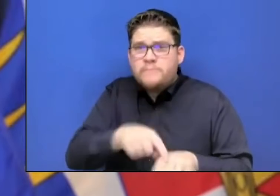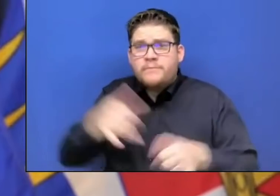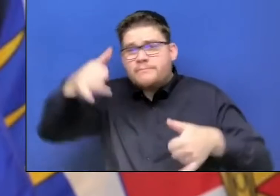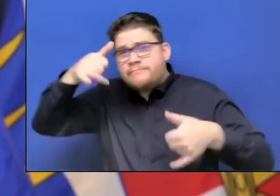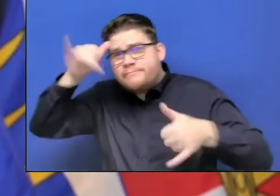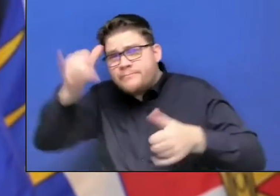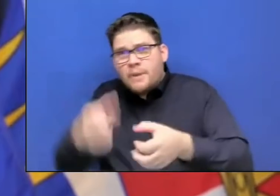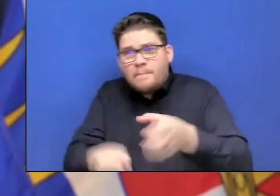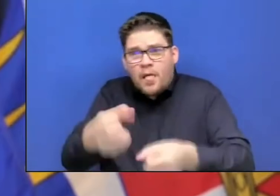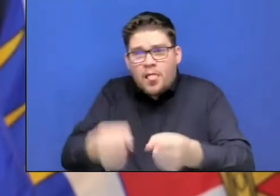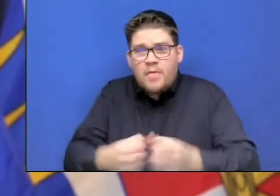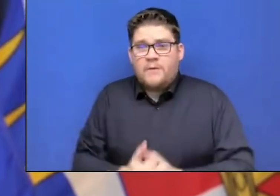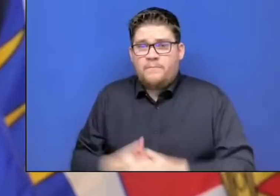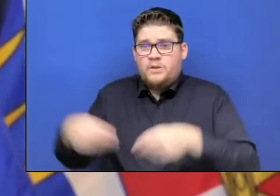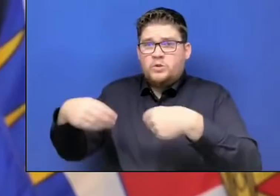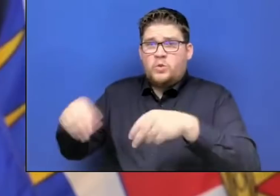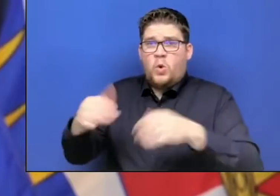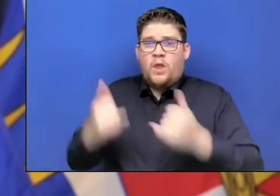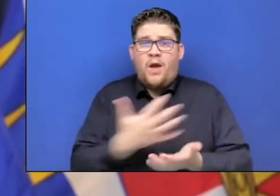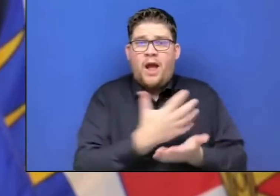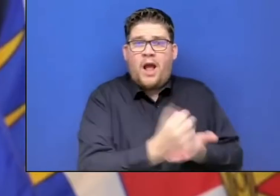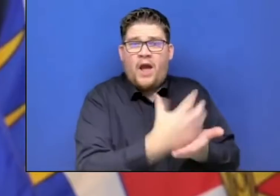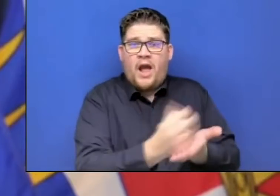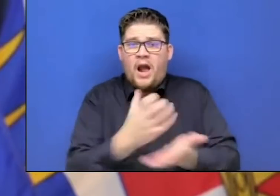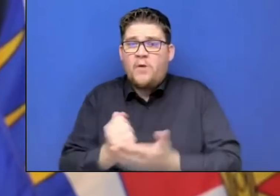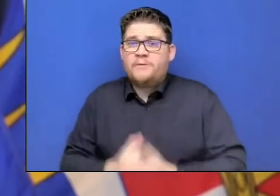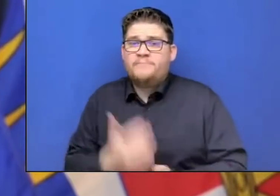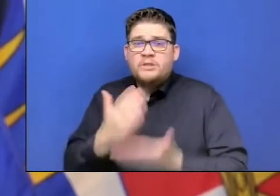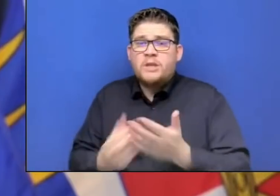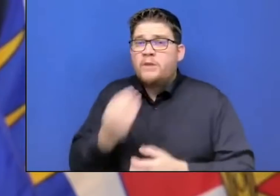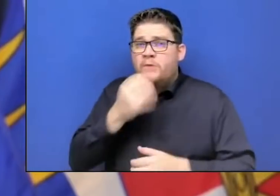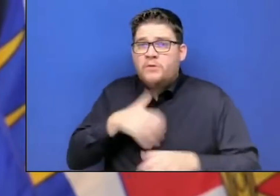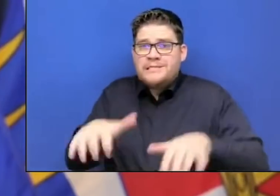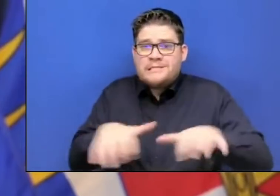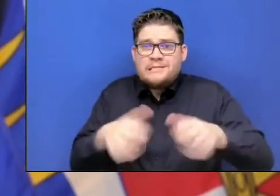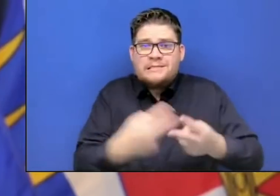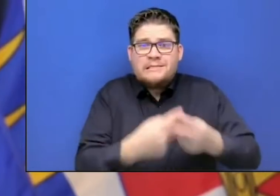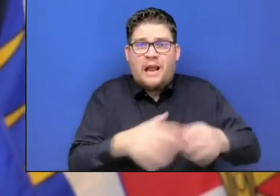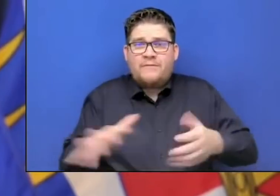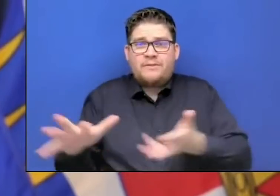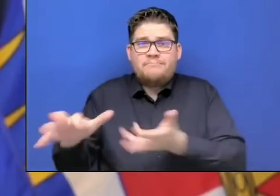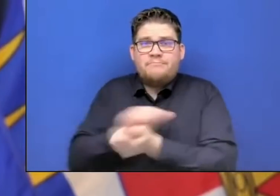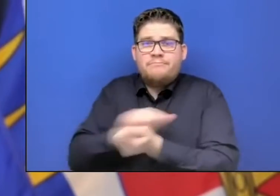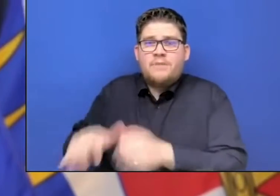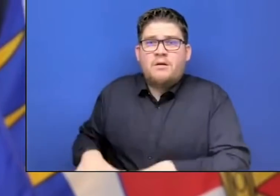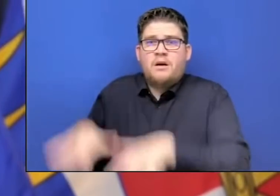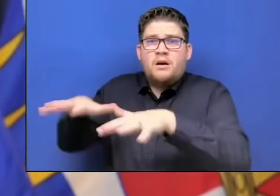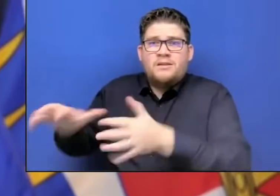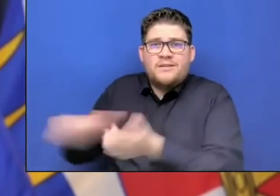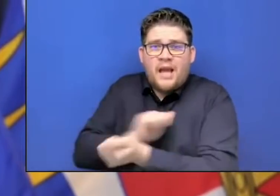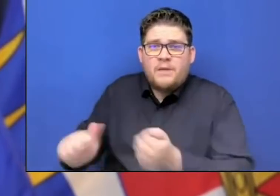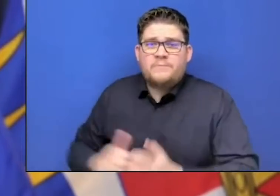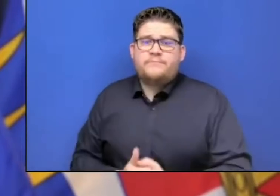And some of the food that has been stored is underwater itself. So we've made contact with feed mills. We've